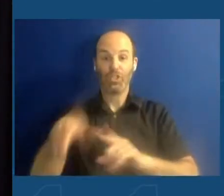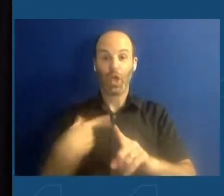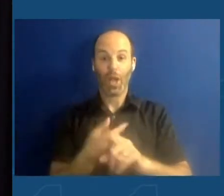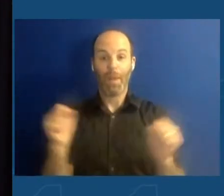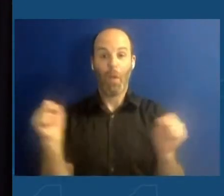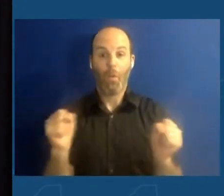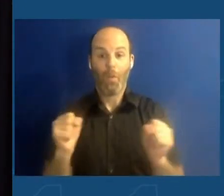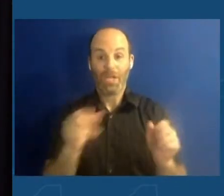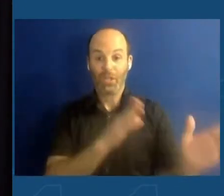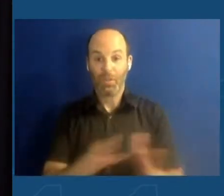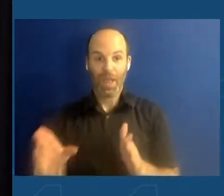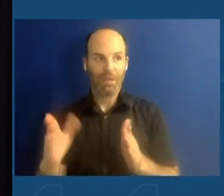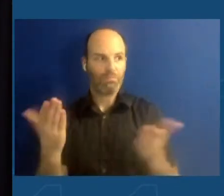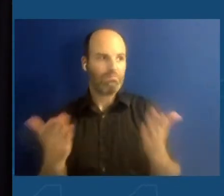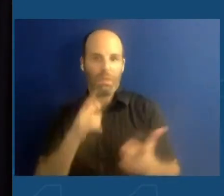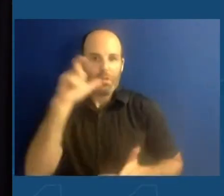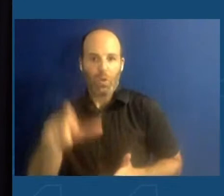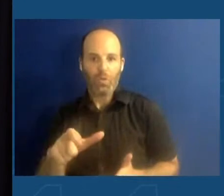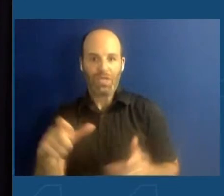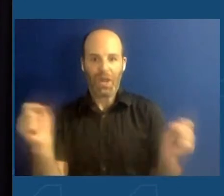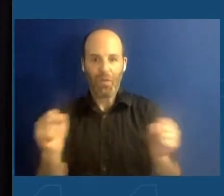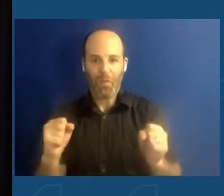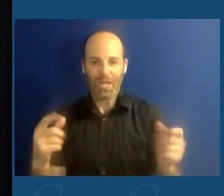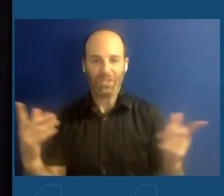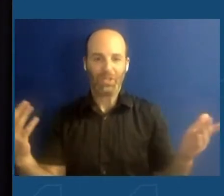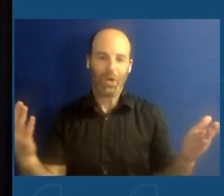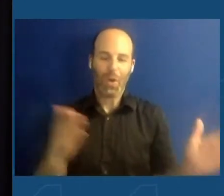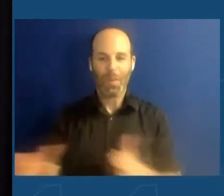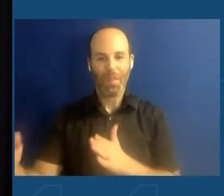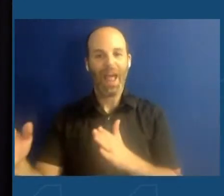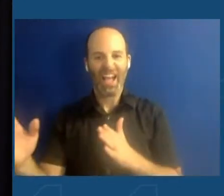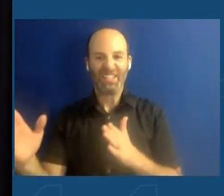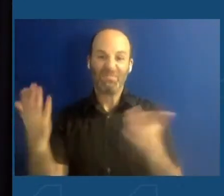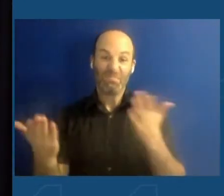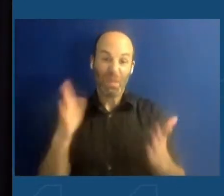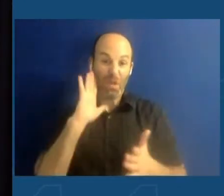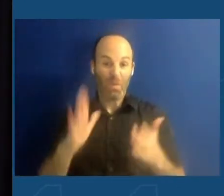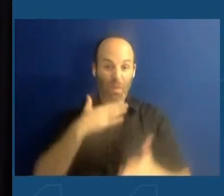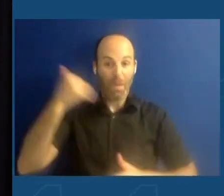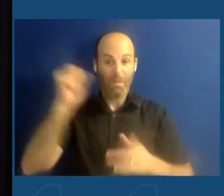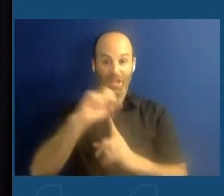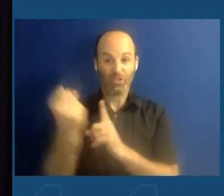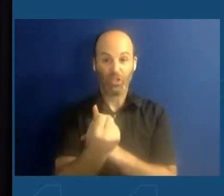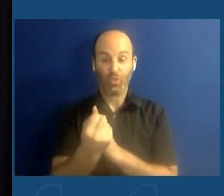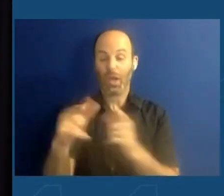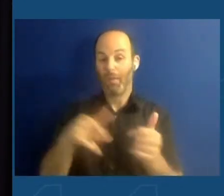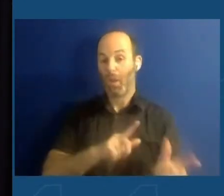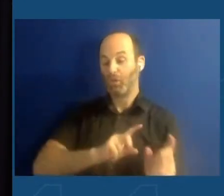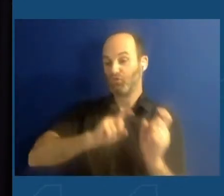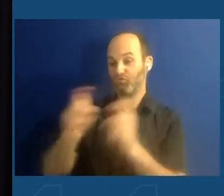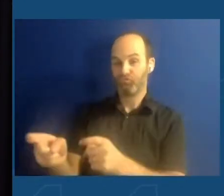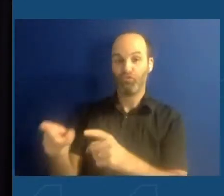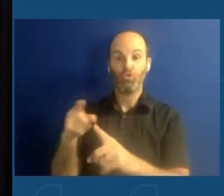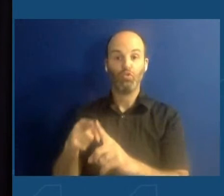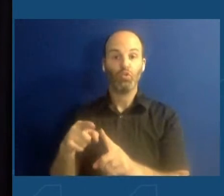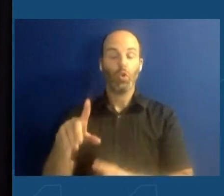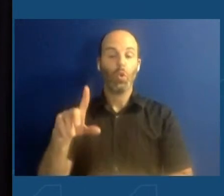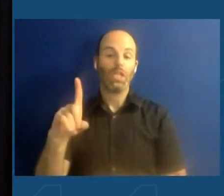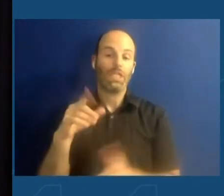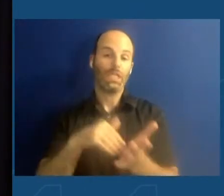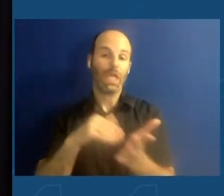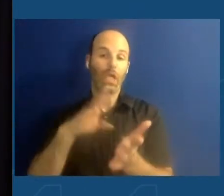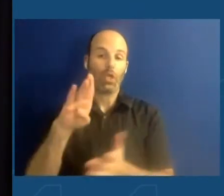winter plan. Maybe we'll continue to be in a far better place. But I want to talk to Dr. Bassett now, who's going to give an update on